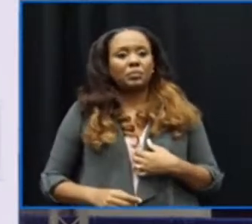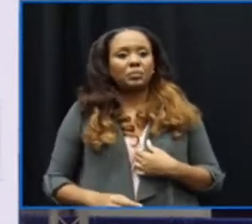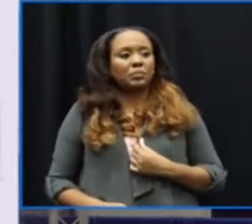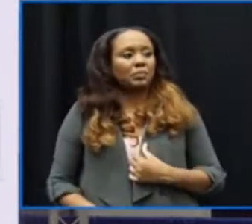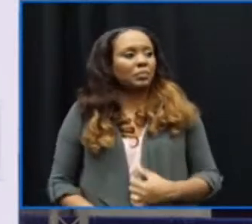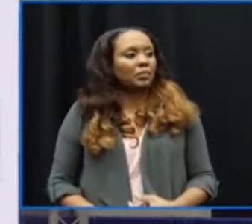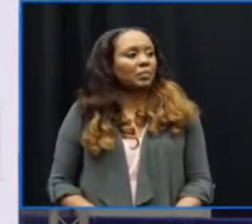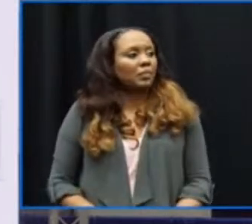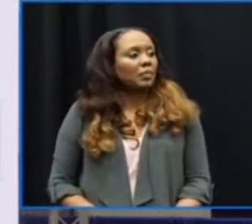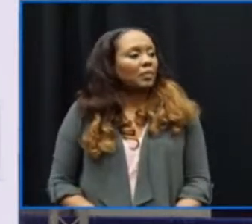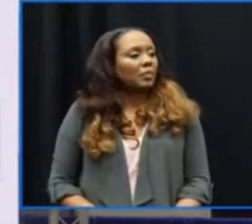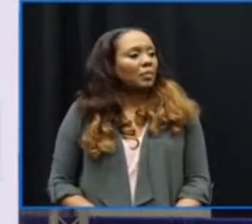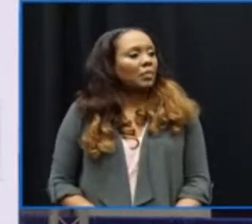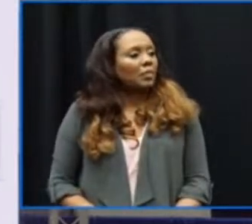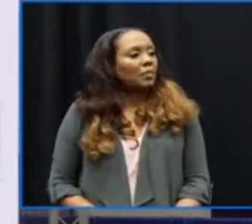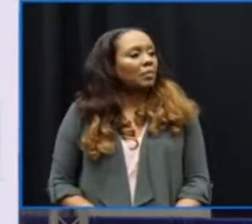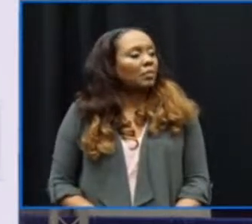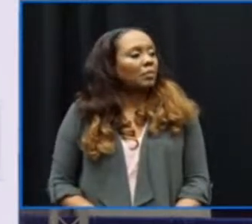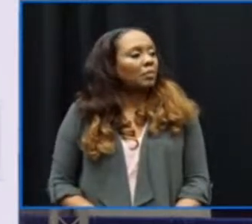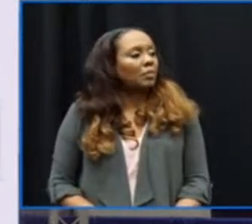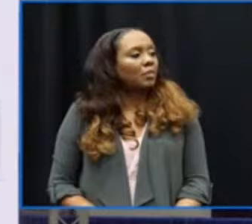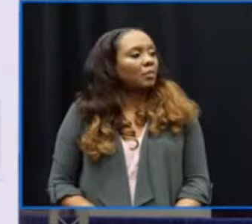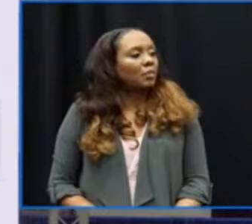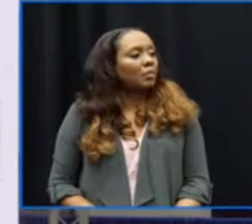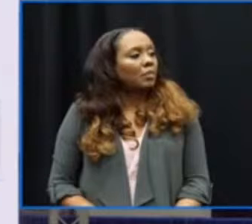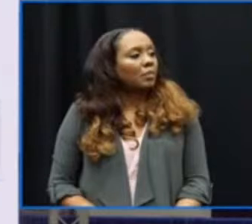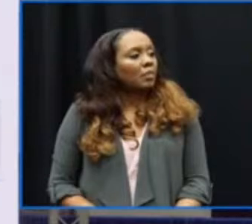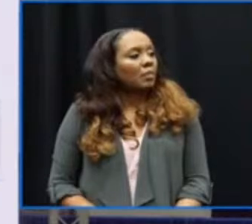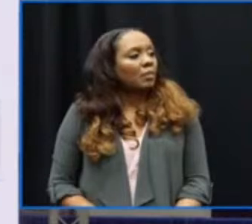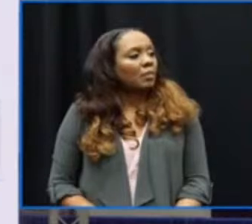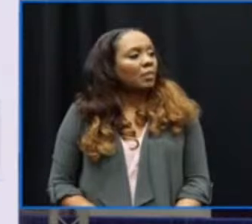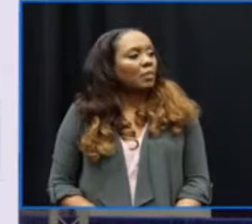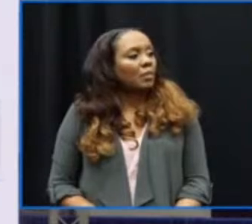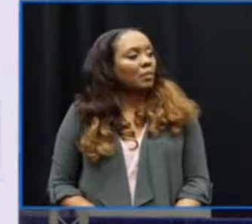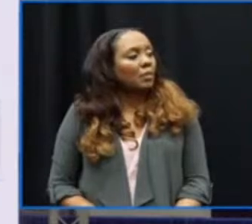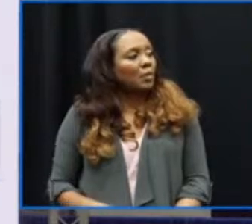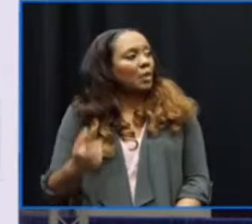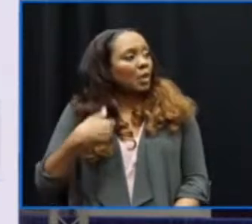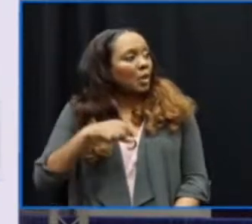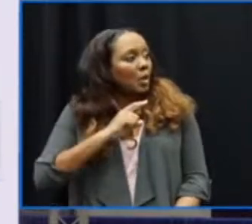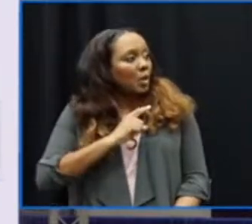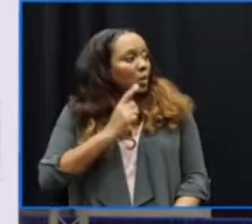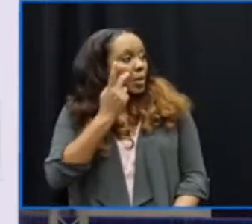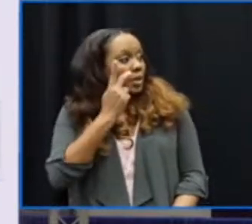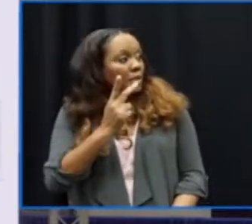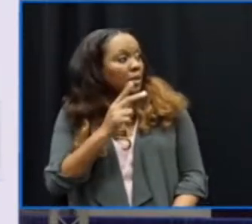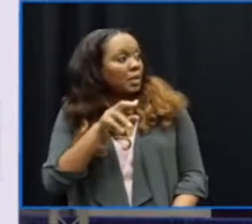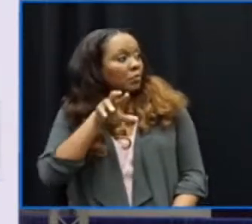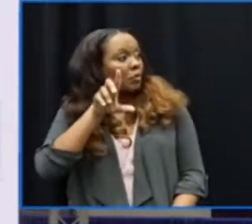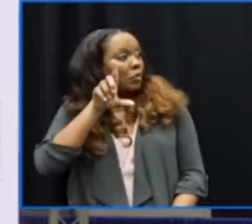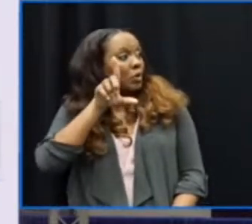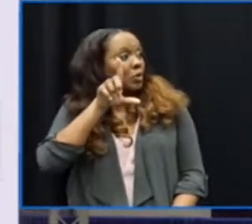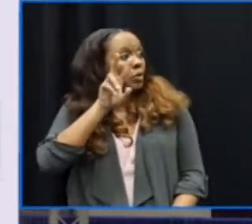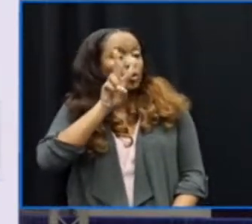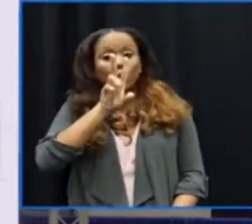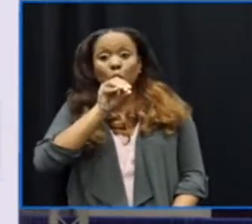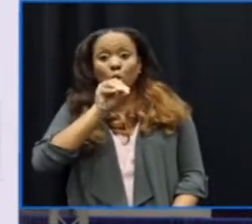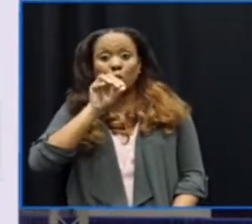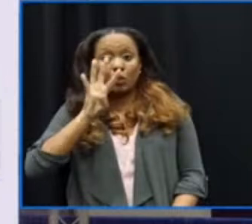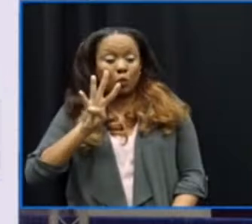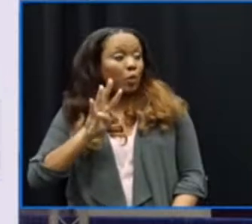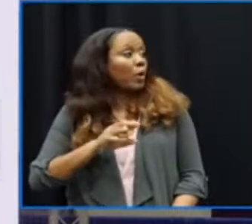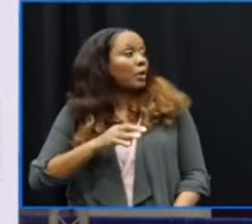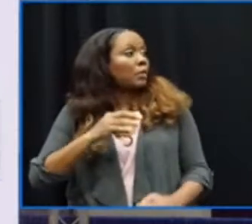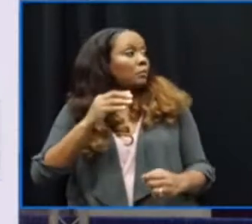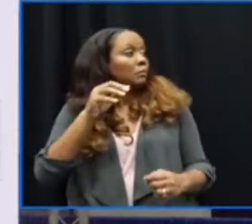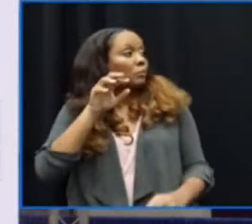one pensioner. Now it's 2.4 and shrinking every year. And the outlook